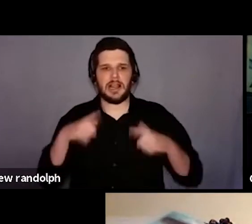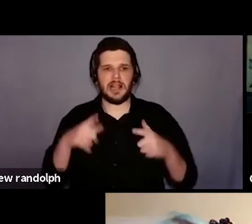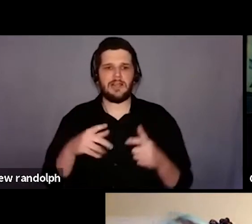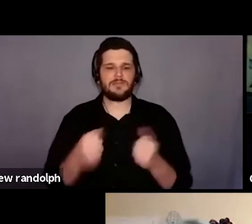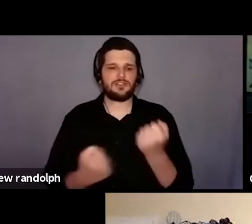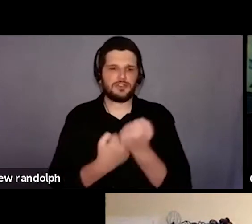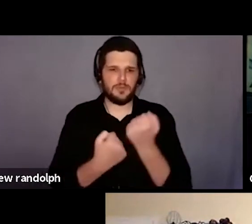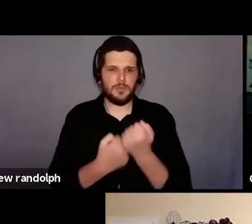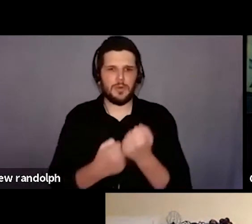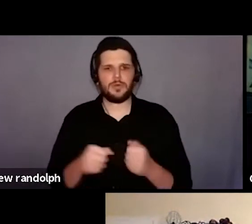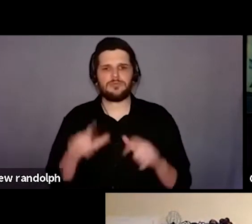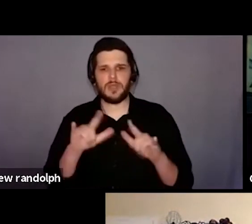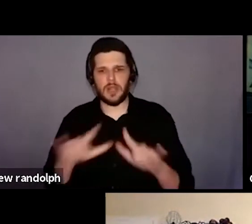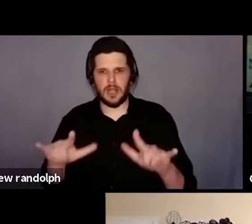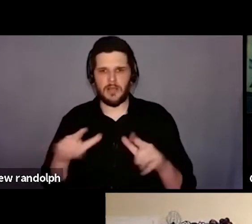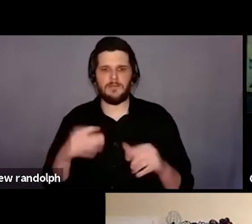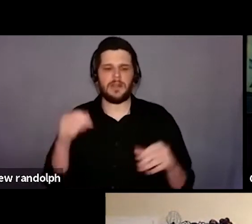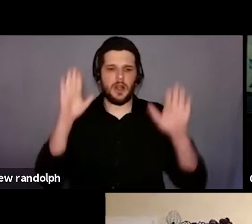and love and hope,